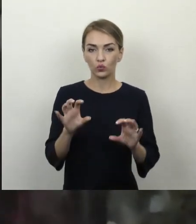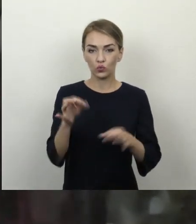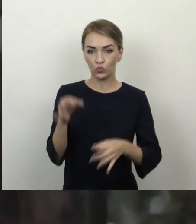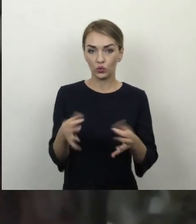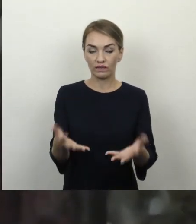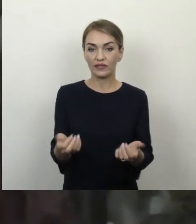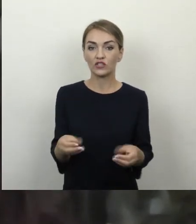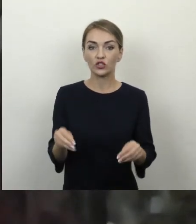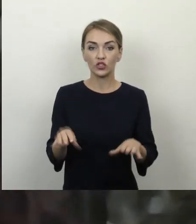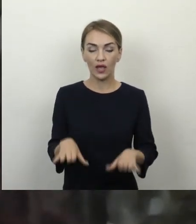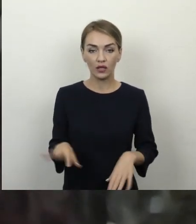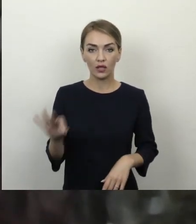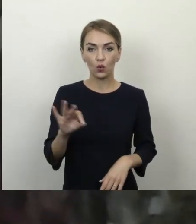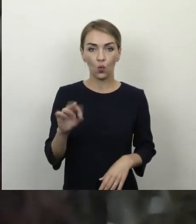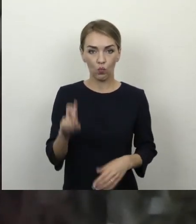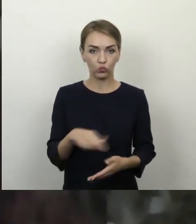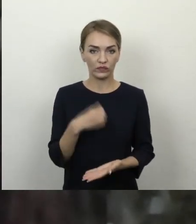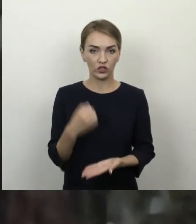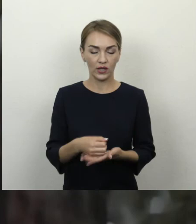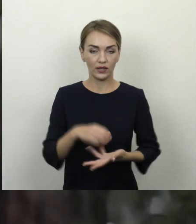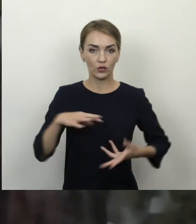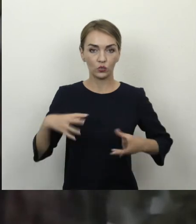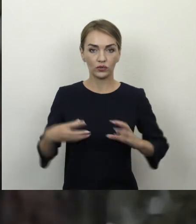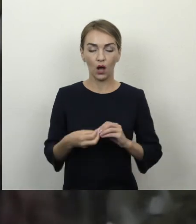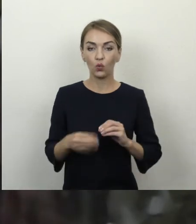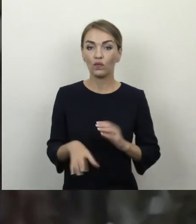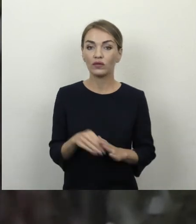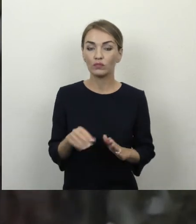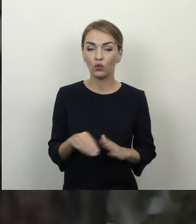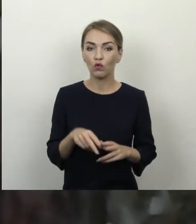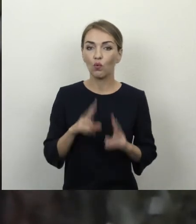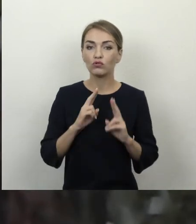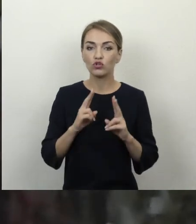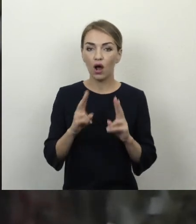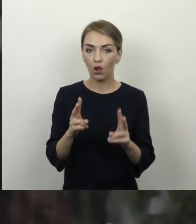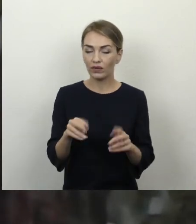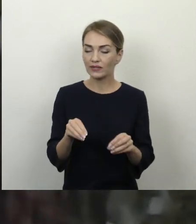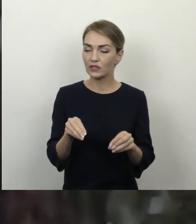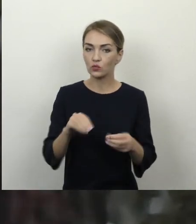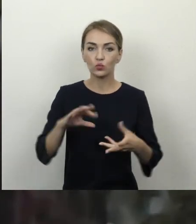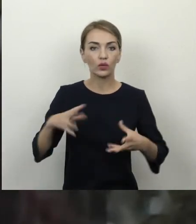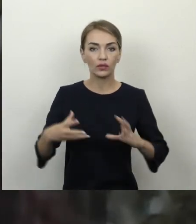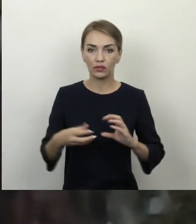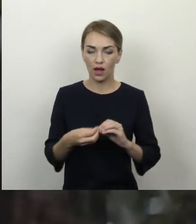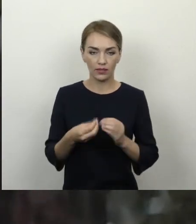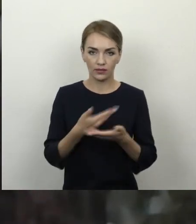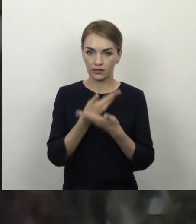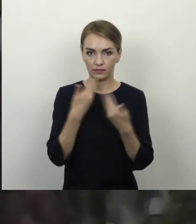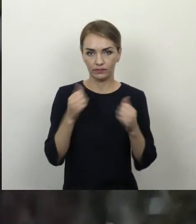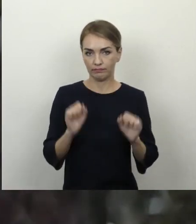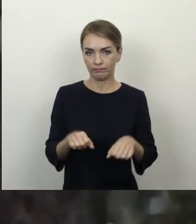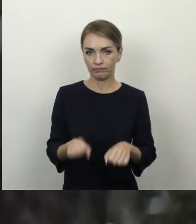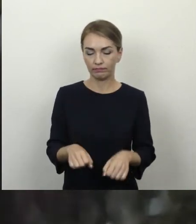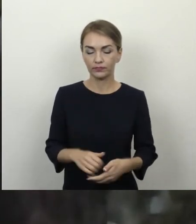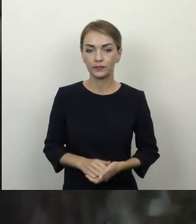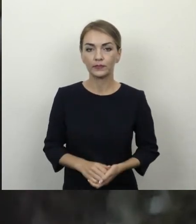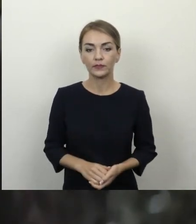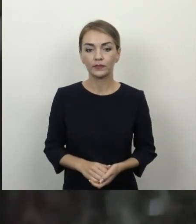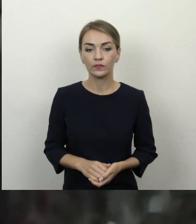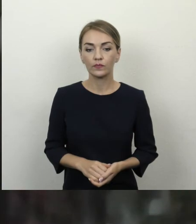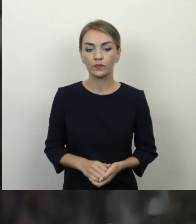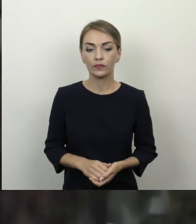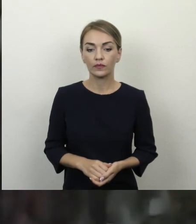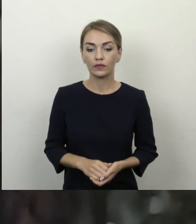And following constitutional decision about the outcome of elections, nobody can